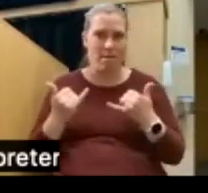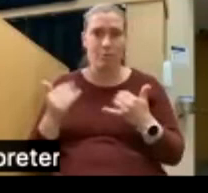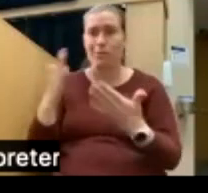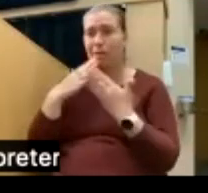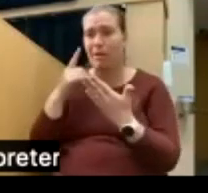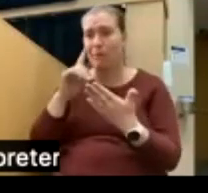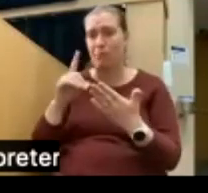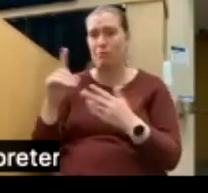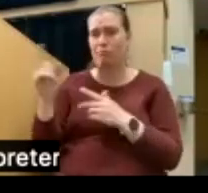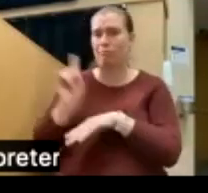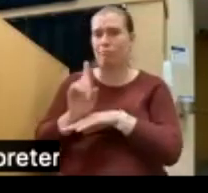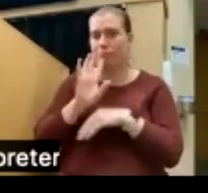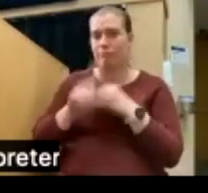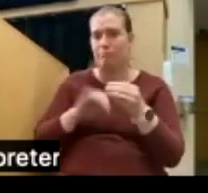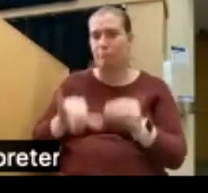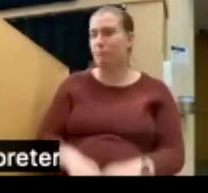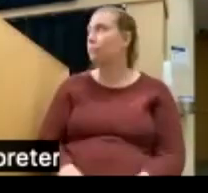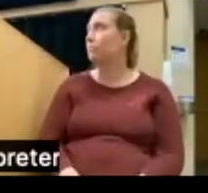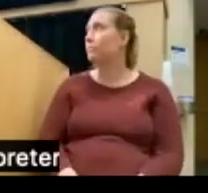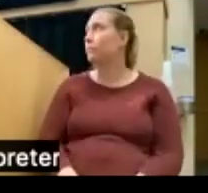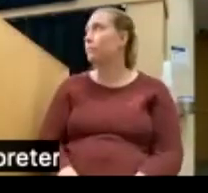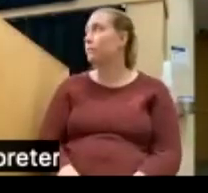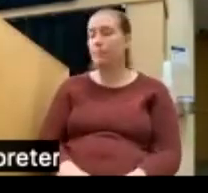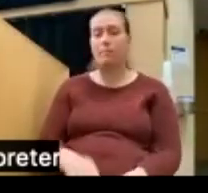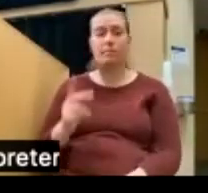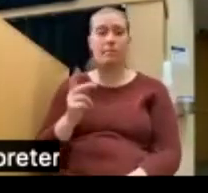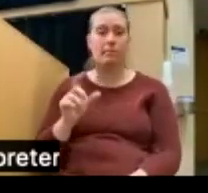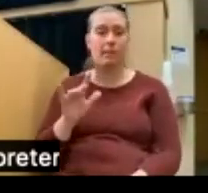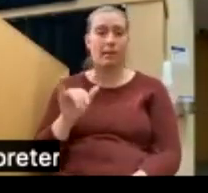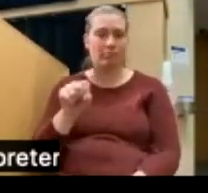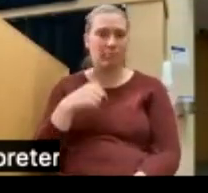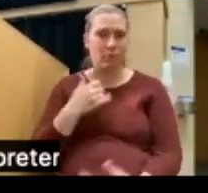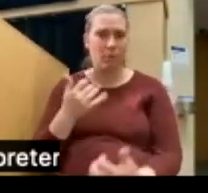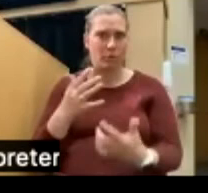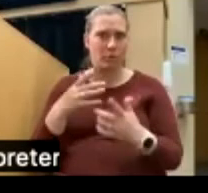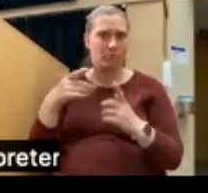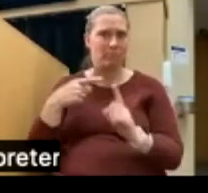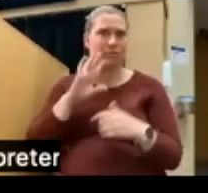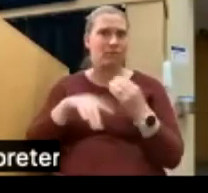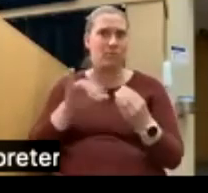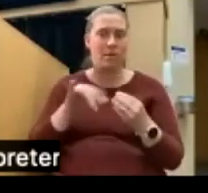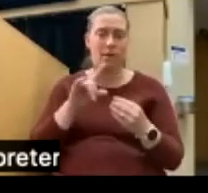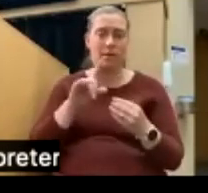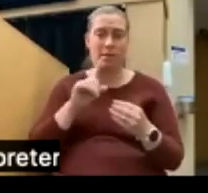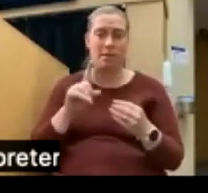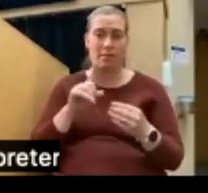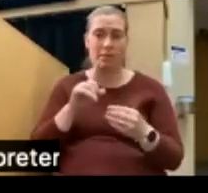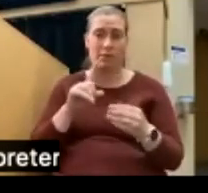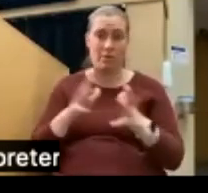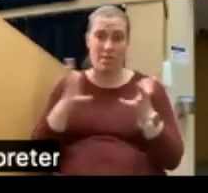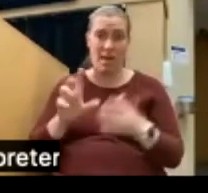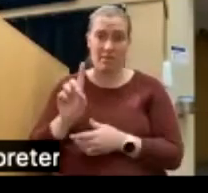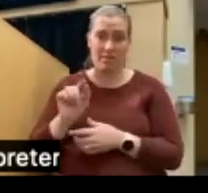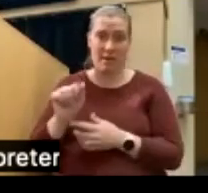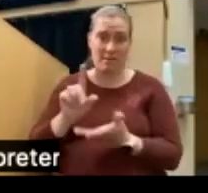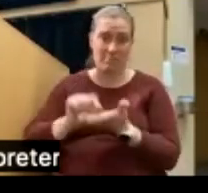Absolutely. And I want to just highlight too what you're saying. So, you know, what's exciting is there's actually a lot of data around this, and a lot of it from fields